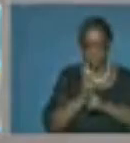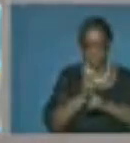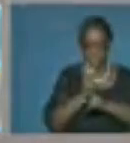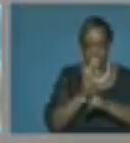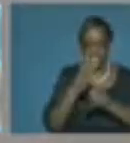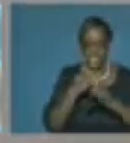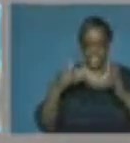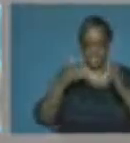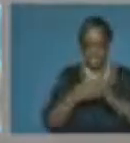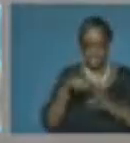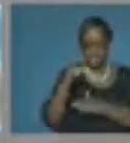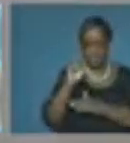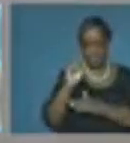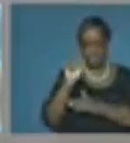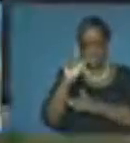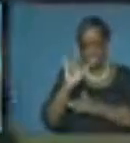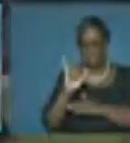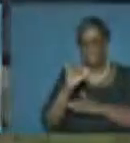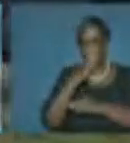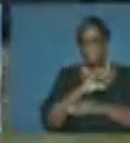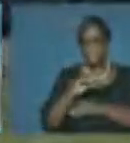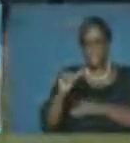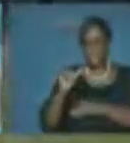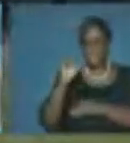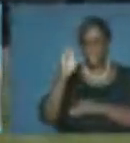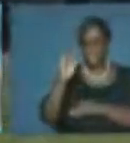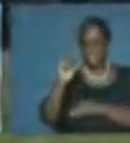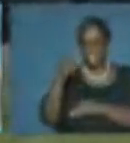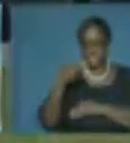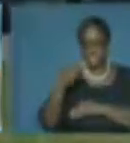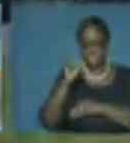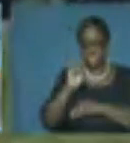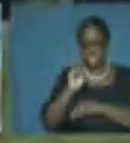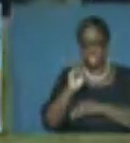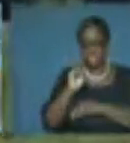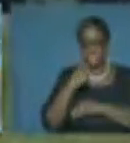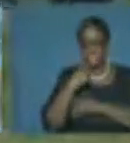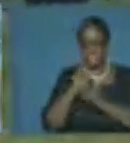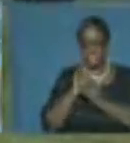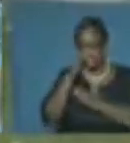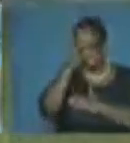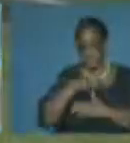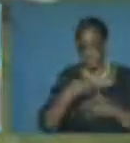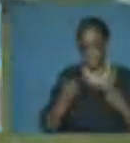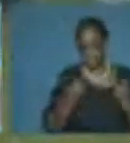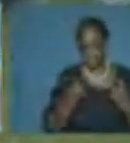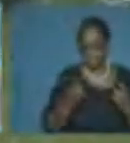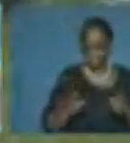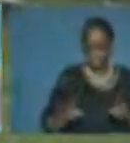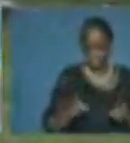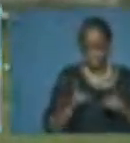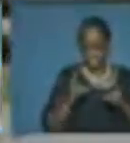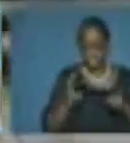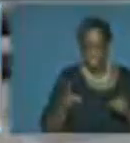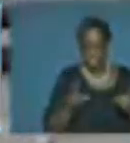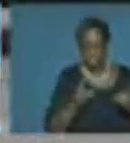Bahama Games Avenue near the government high school. Police say in this case, the driver lost control of the vehicle and collided into guardrails, killing